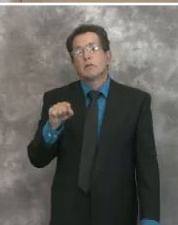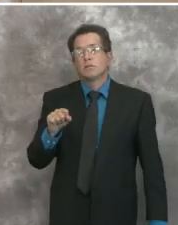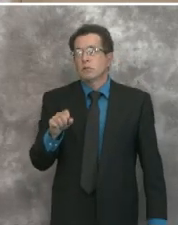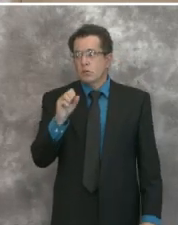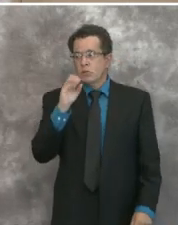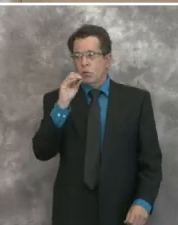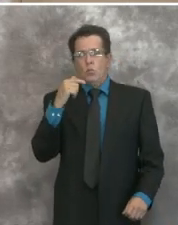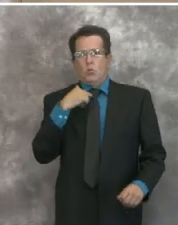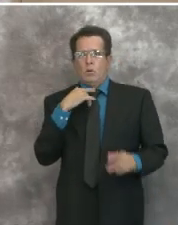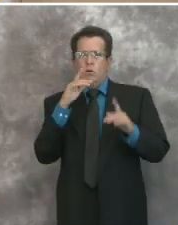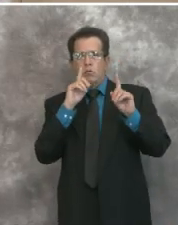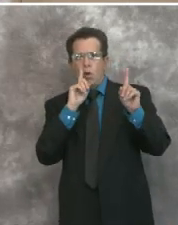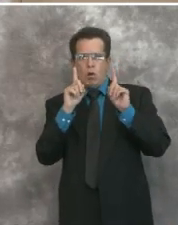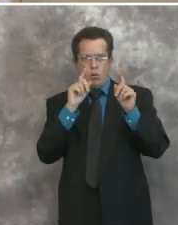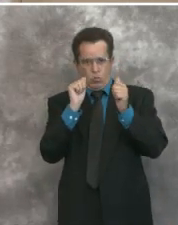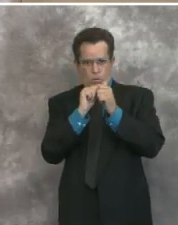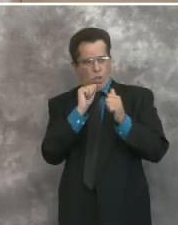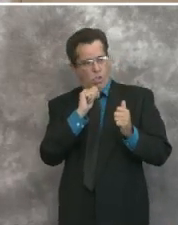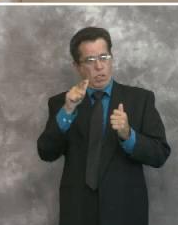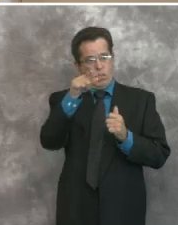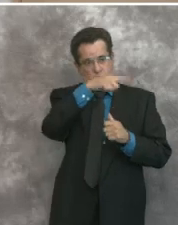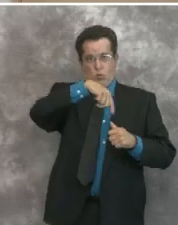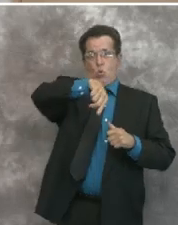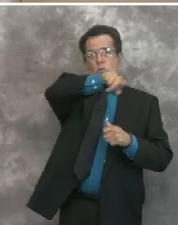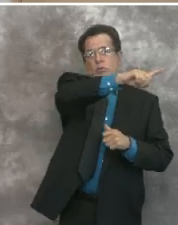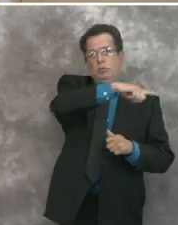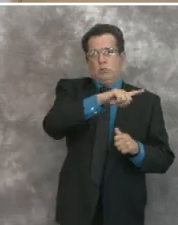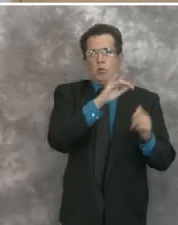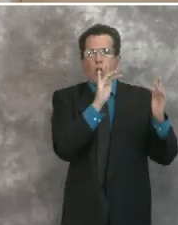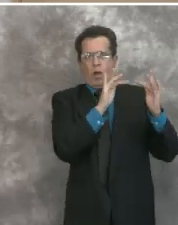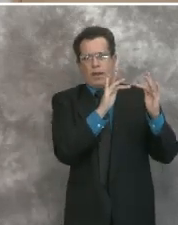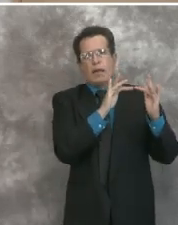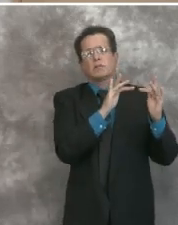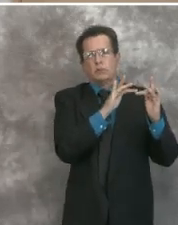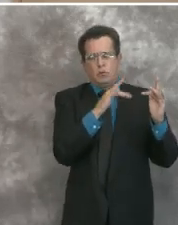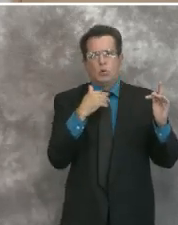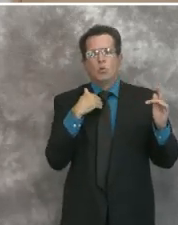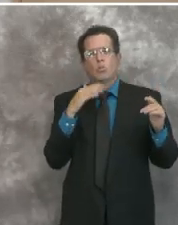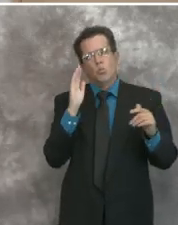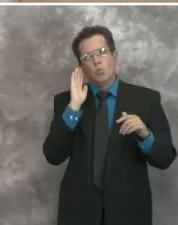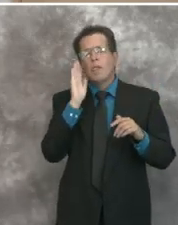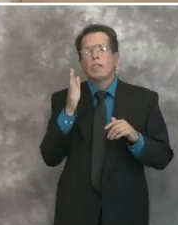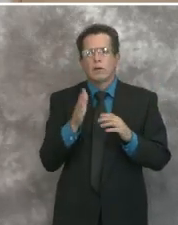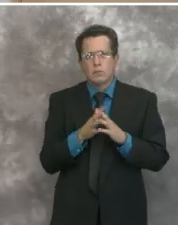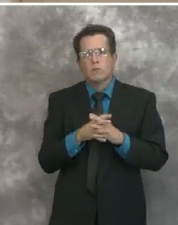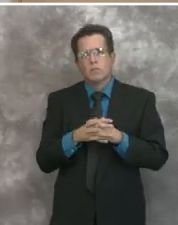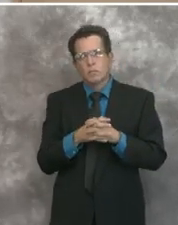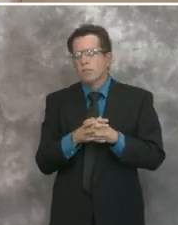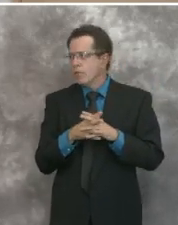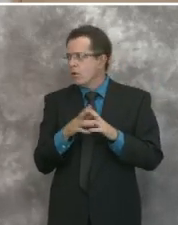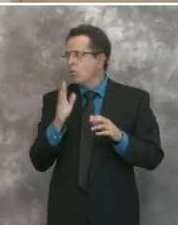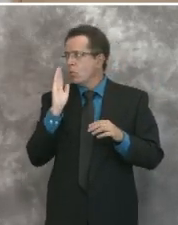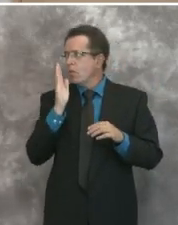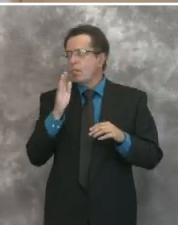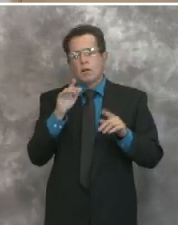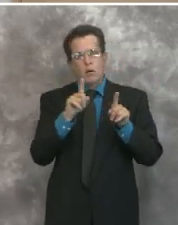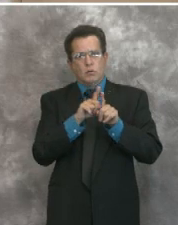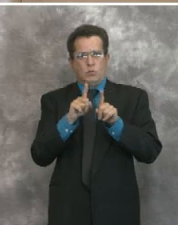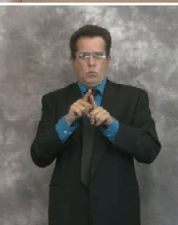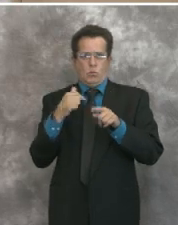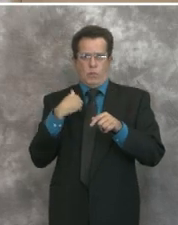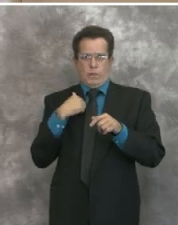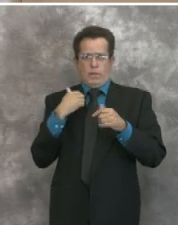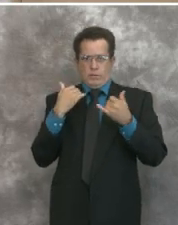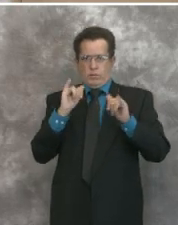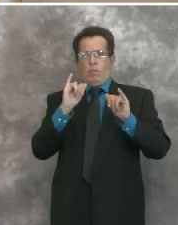reaching out to all of the various contacts, we are going to, given the fact, as you heard today, as we continue